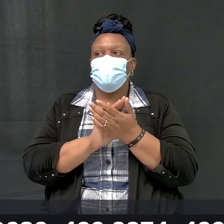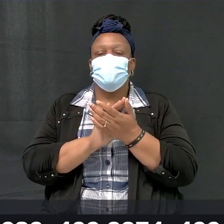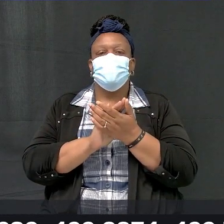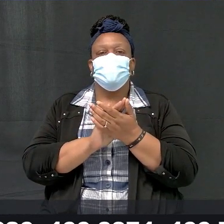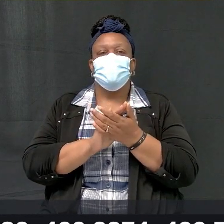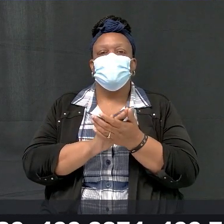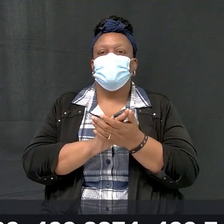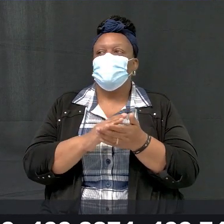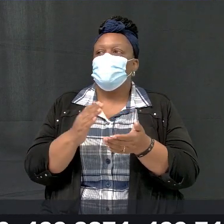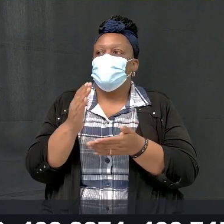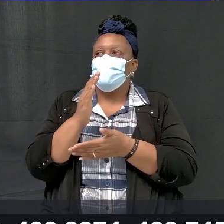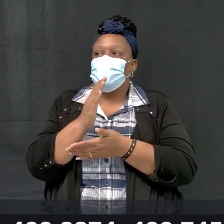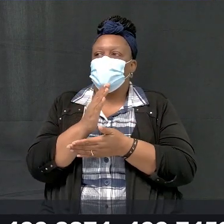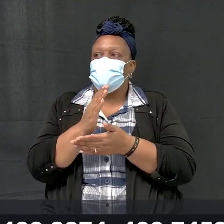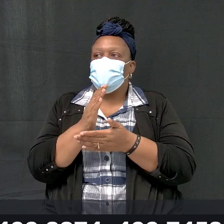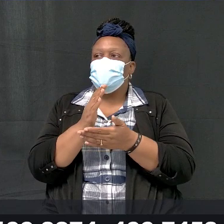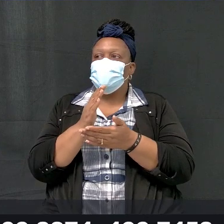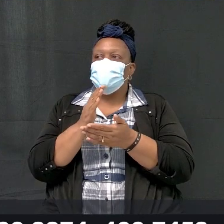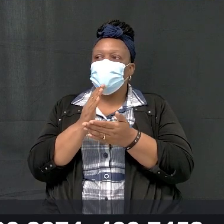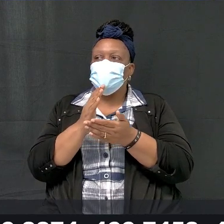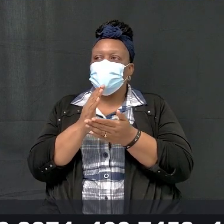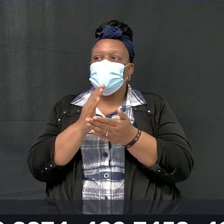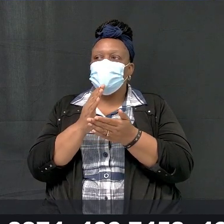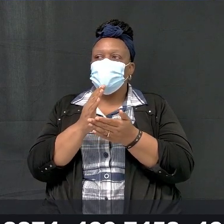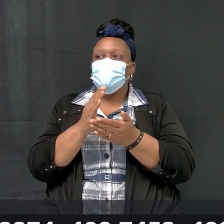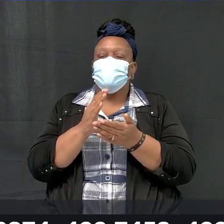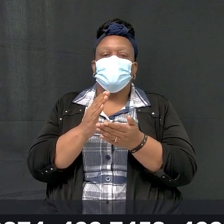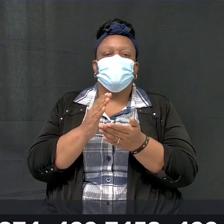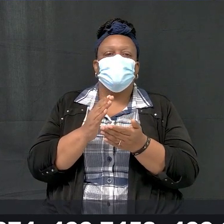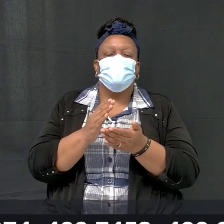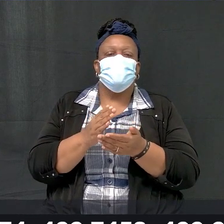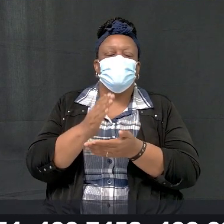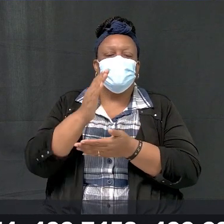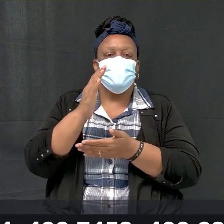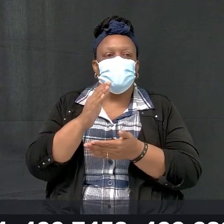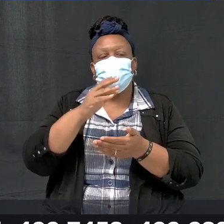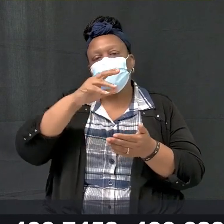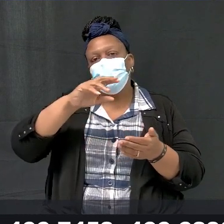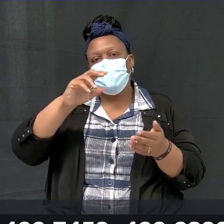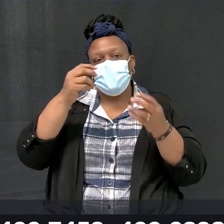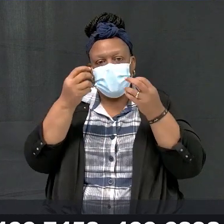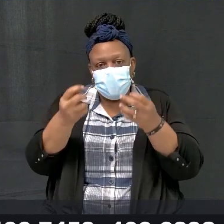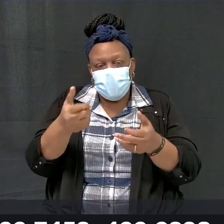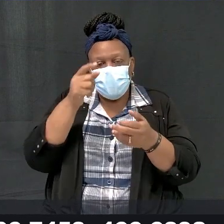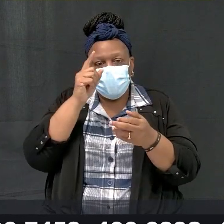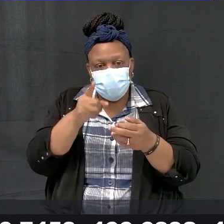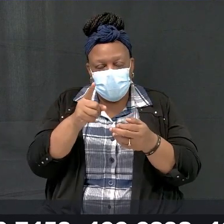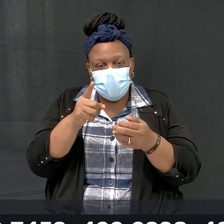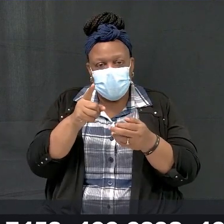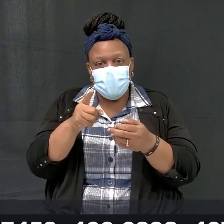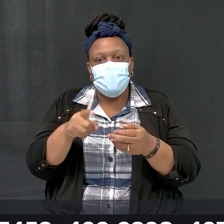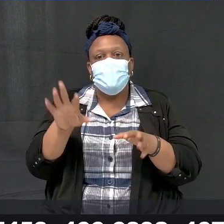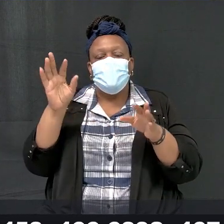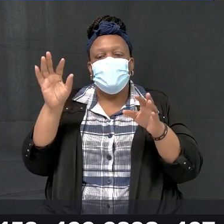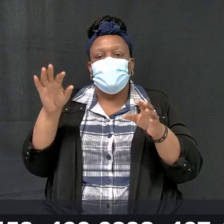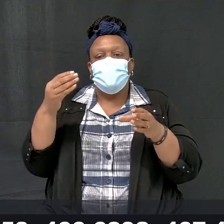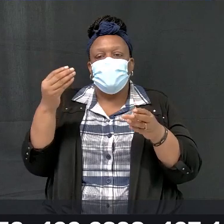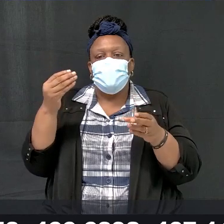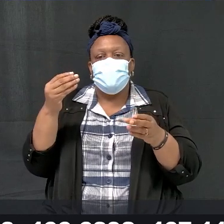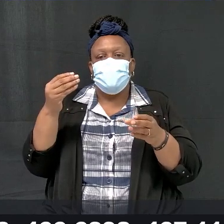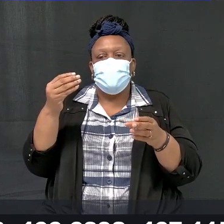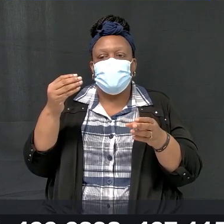IgM, which occurs at least 2 weeks after you were infected, and IgG, which appears about